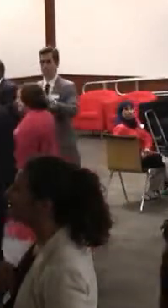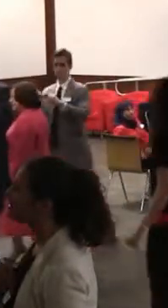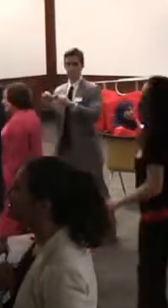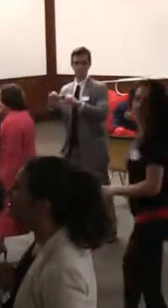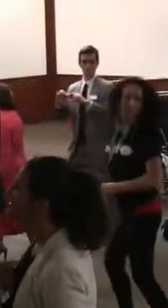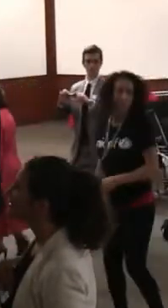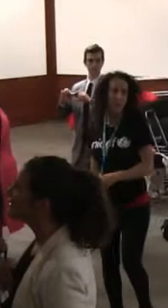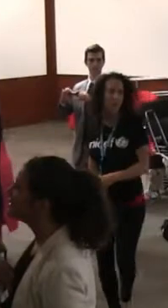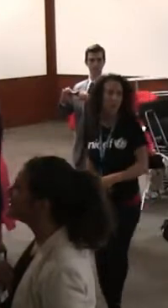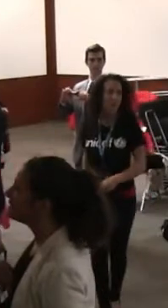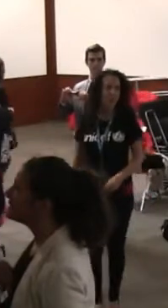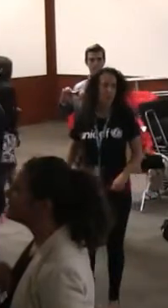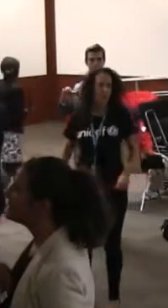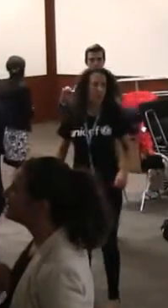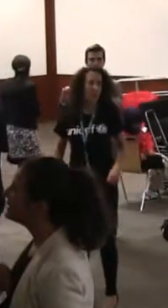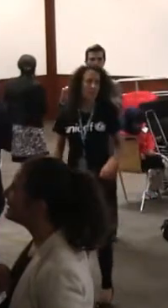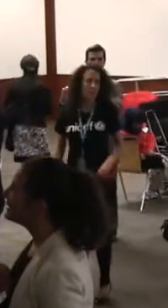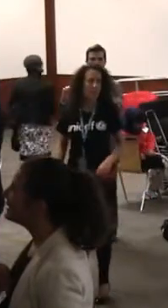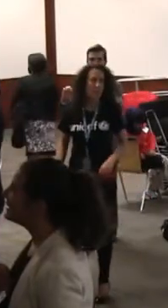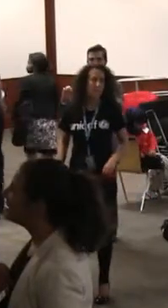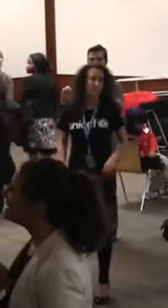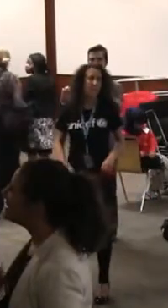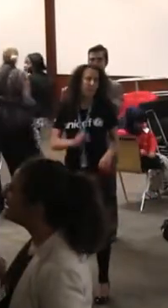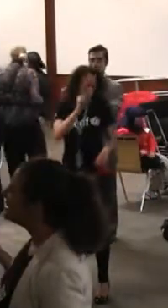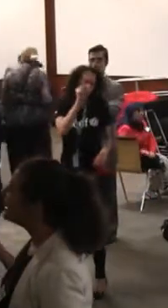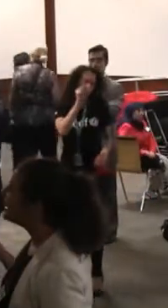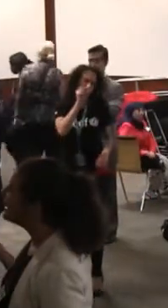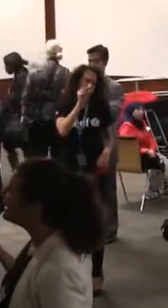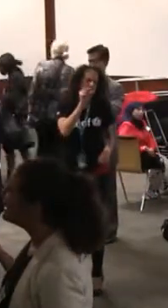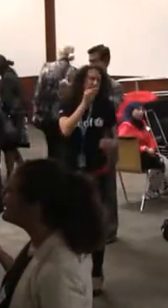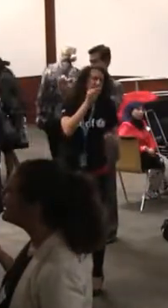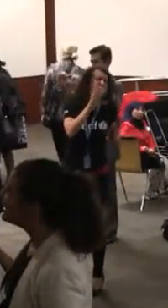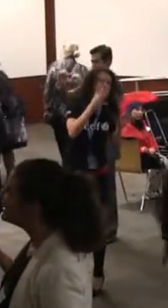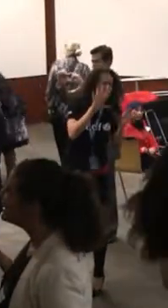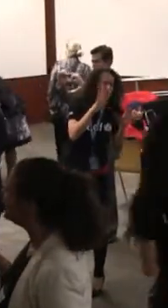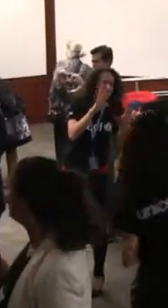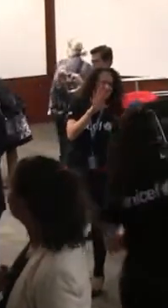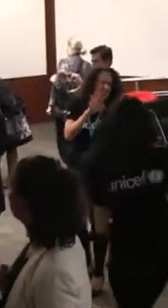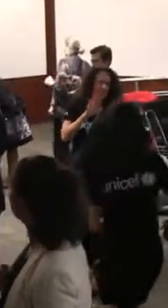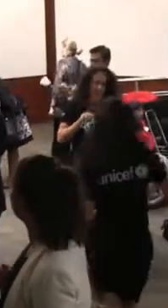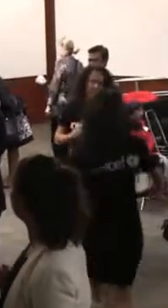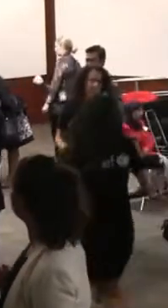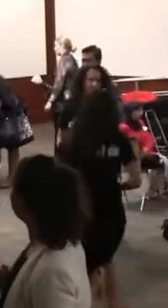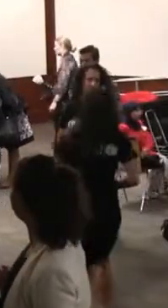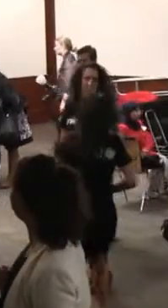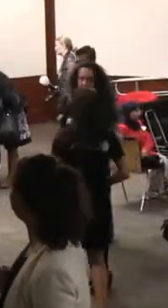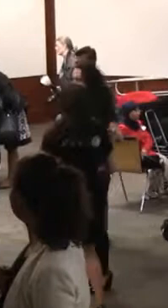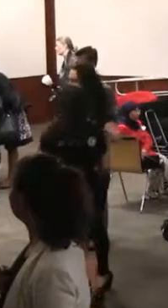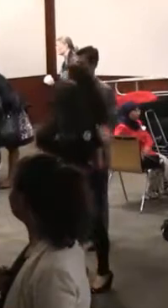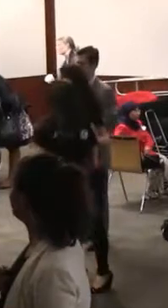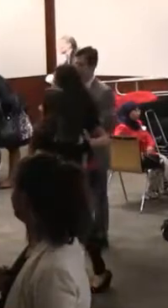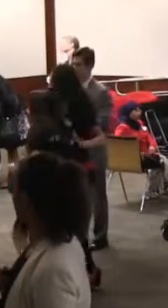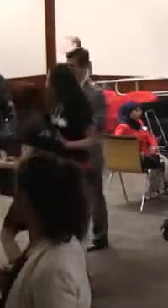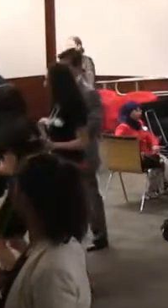God made a man, oh God made a man, but a man made a woman,